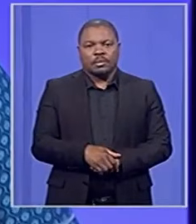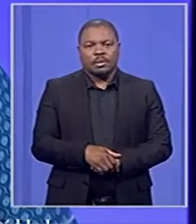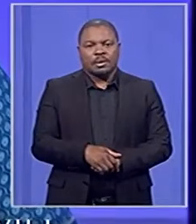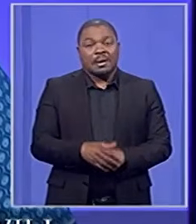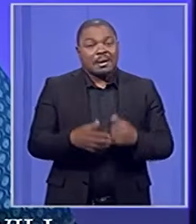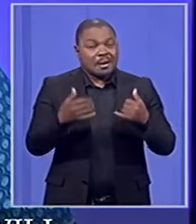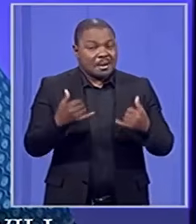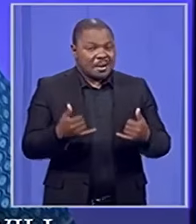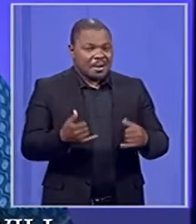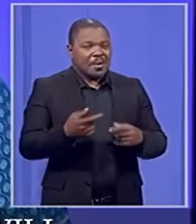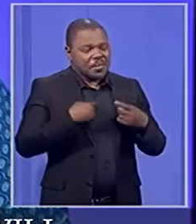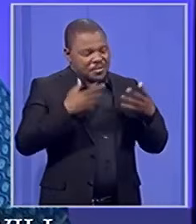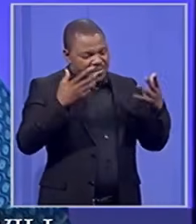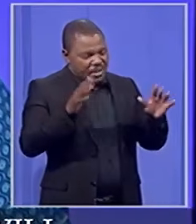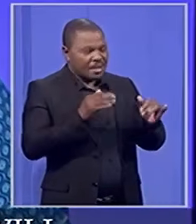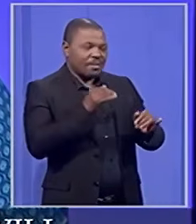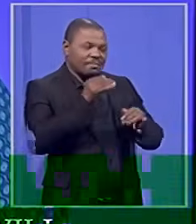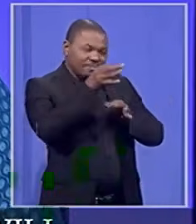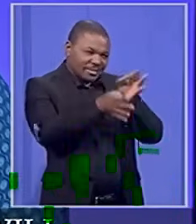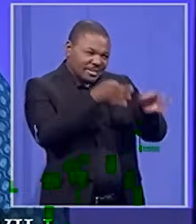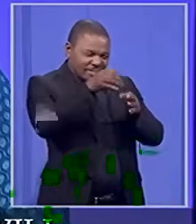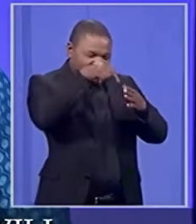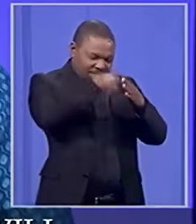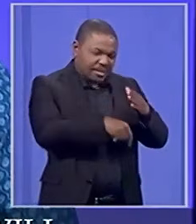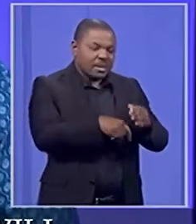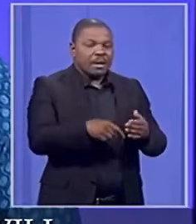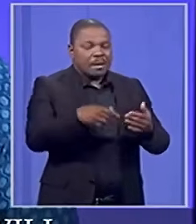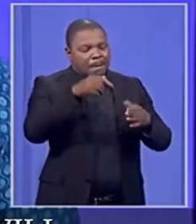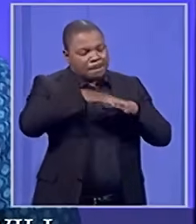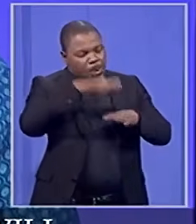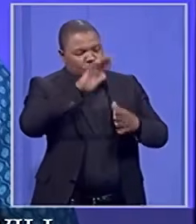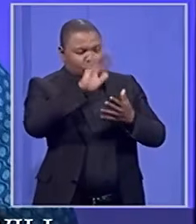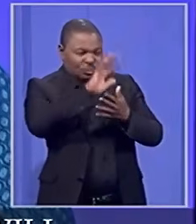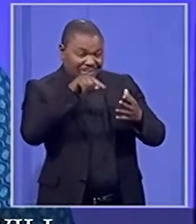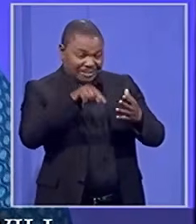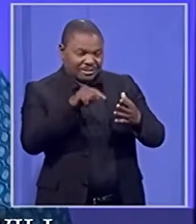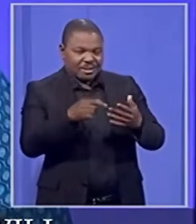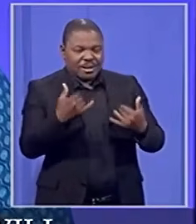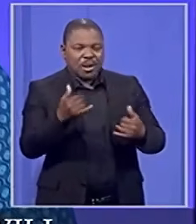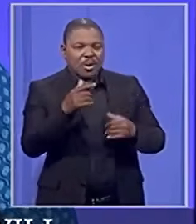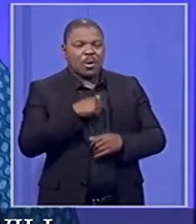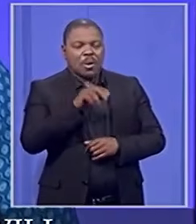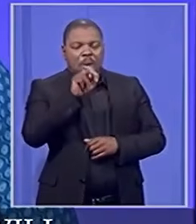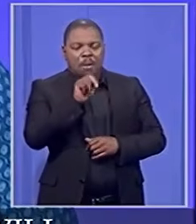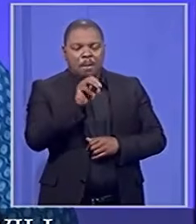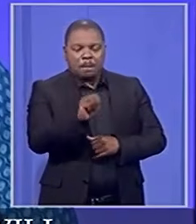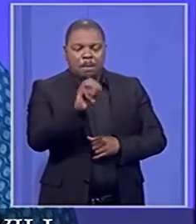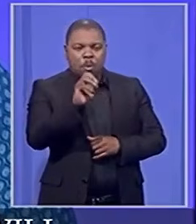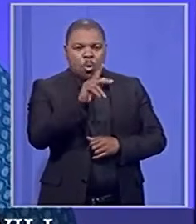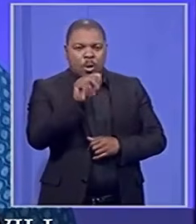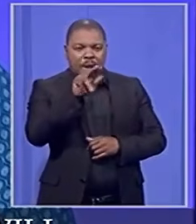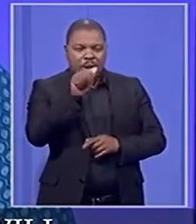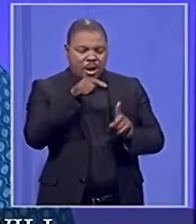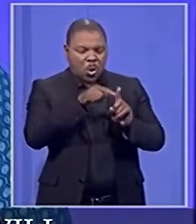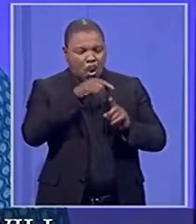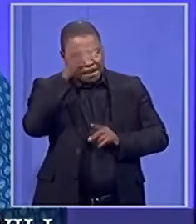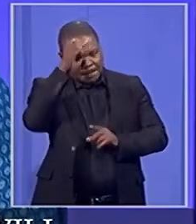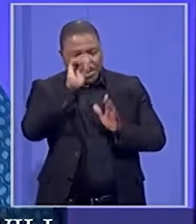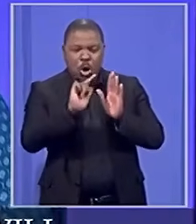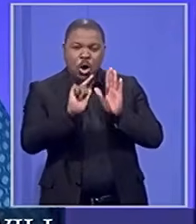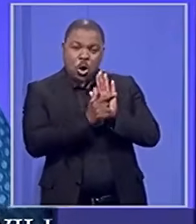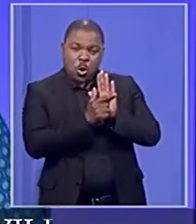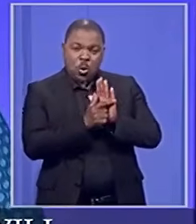Mohijolo ka rile ga hlalosa pejana ho ntshetsa taba ena pele diphapusing tsa rona tsa kgaso re na le Nkopane Mokoena yena ke setsebi ho tsa molao. Ntate